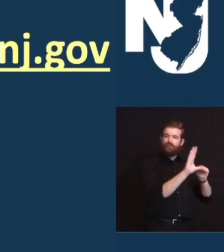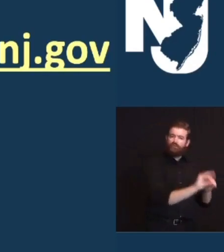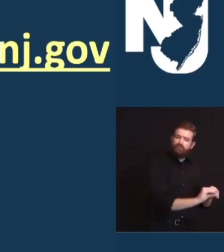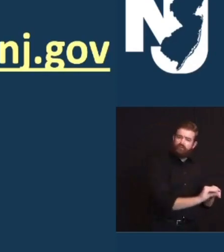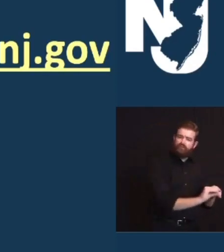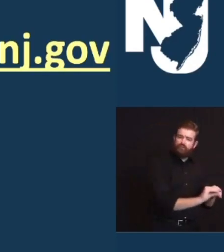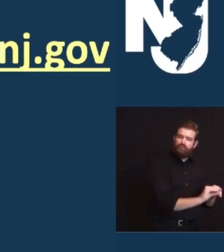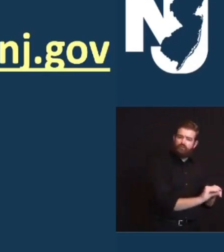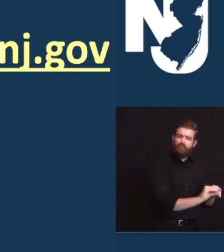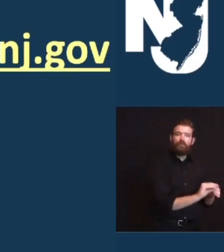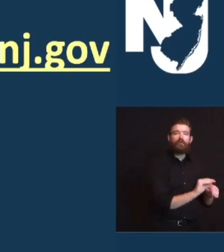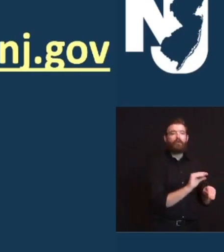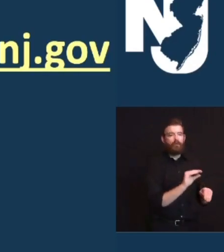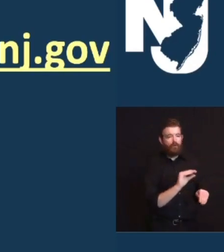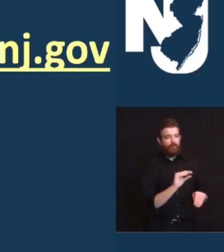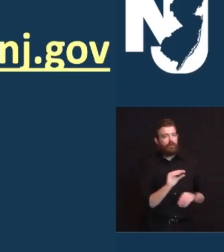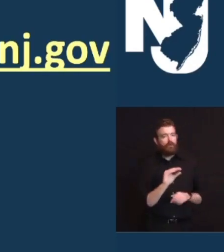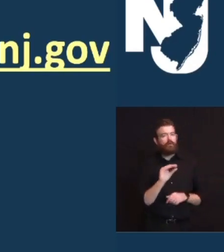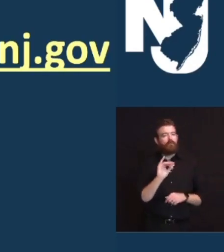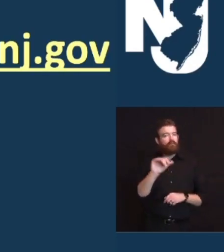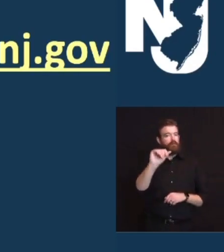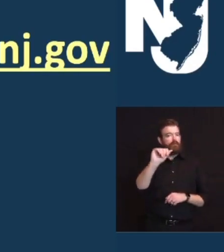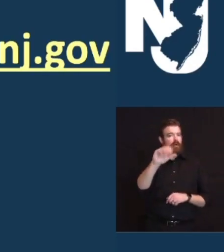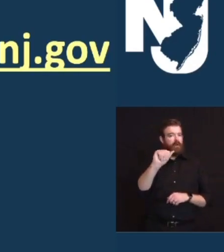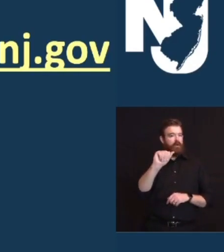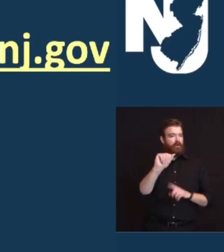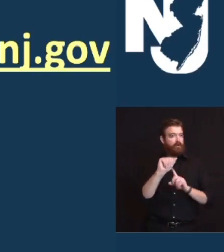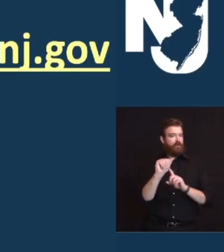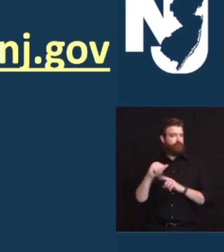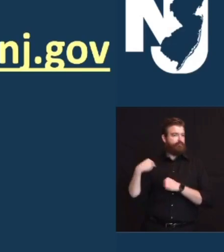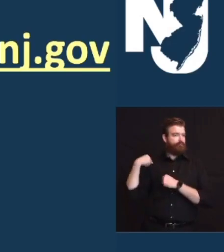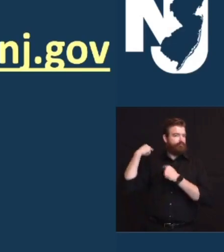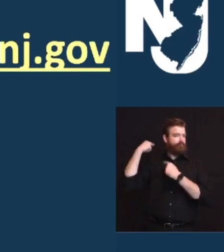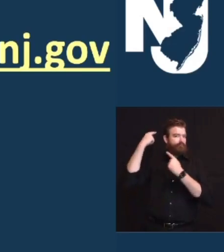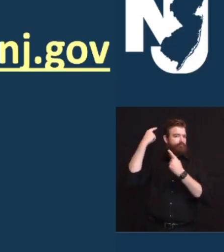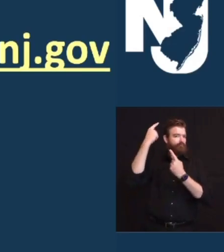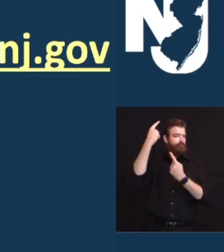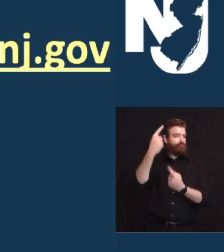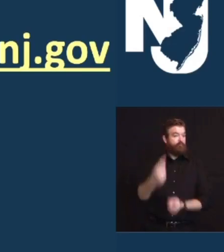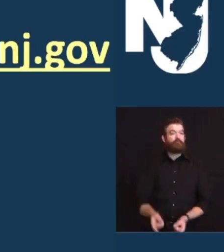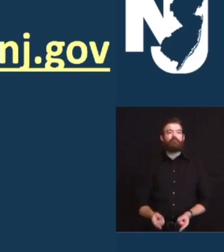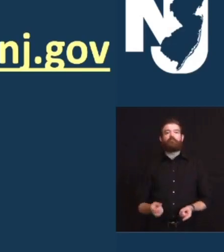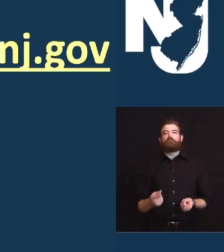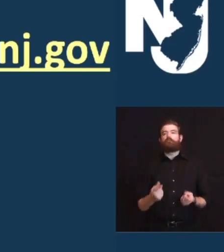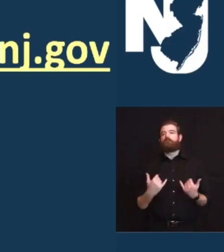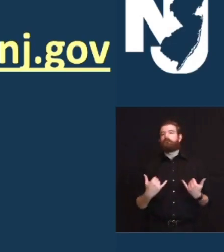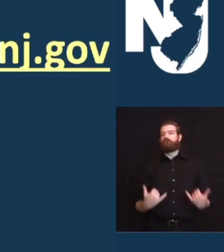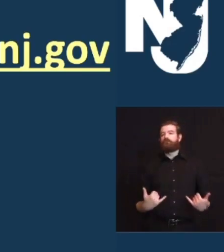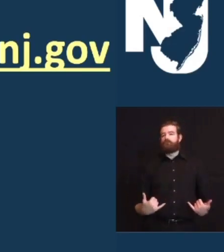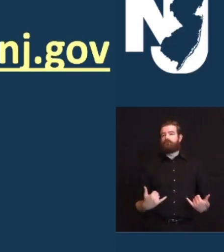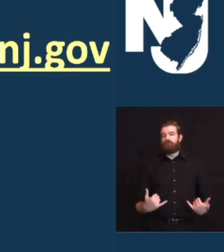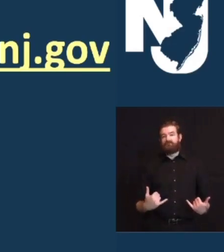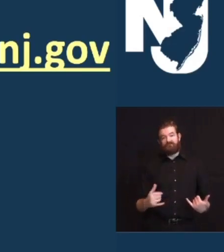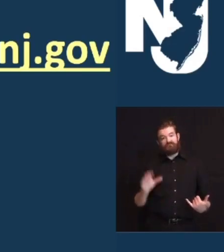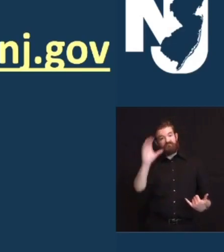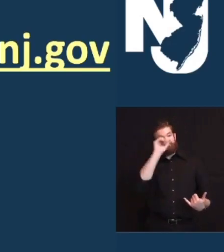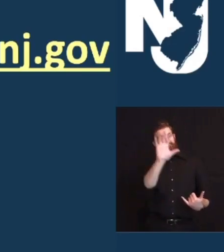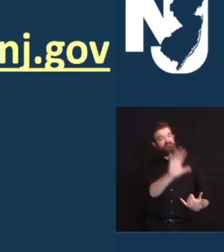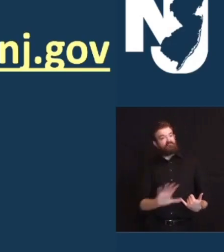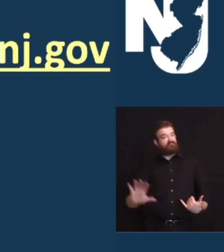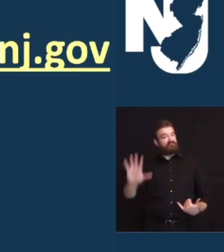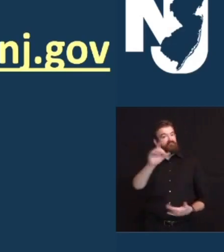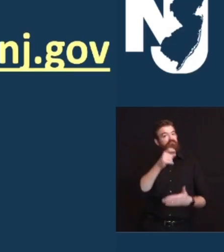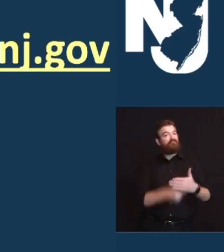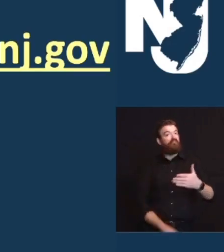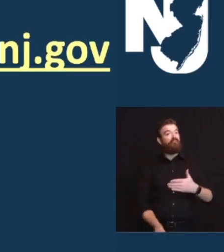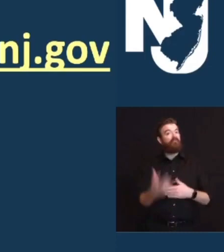individuals, the cost of health care is estimated to be $117 a month. That's a savings of nearly $50 a month from the